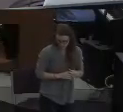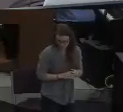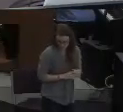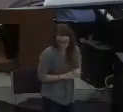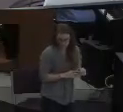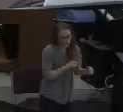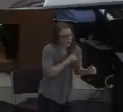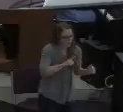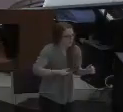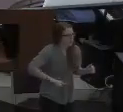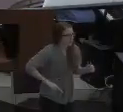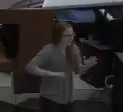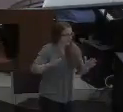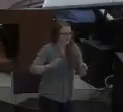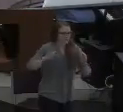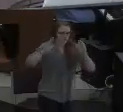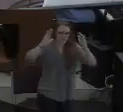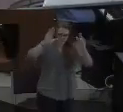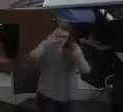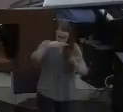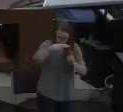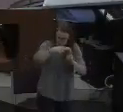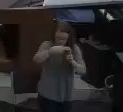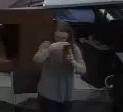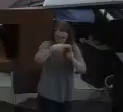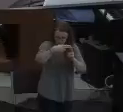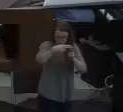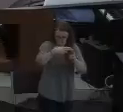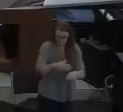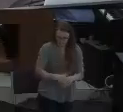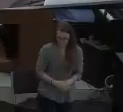high. Lord, I lift your name on